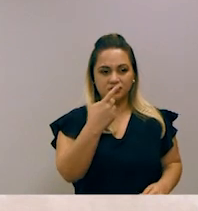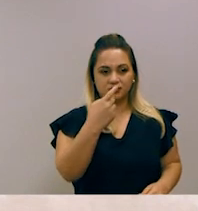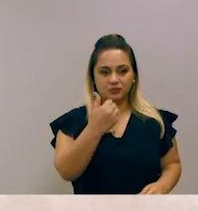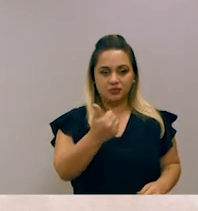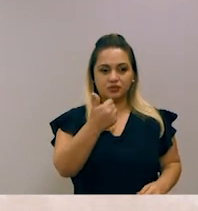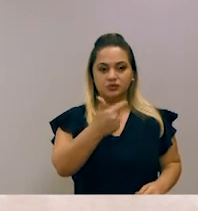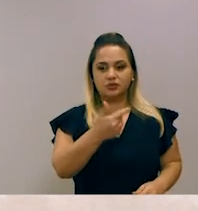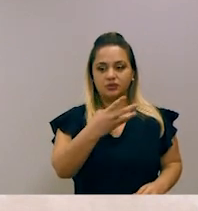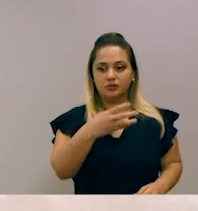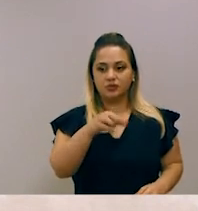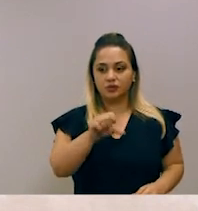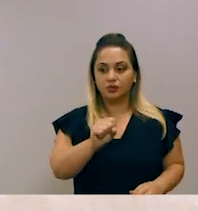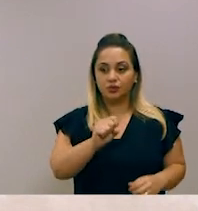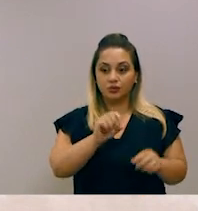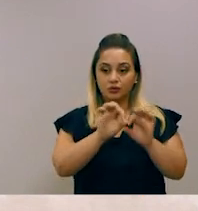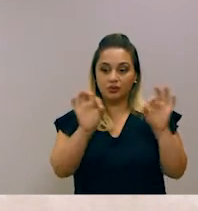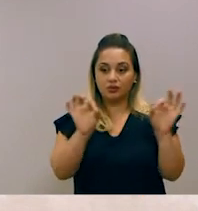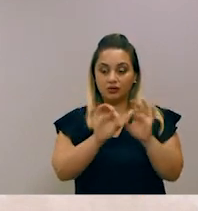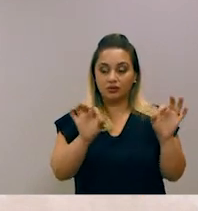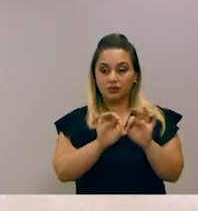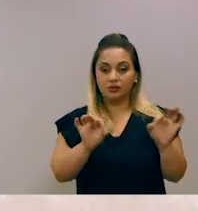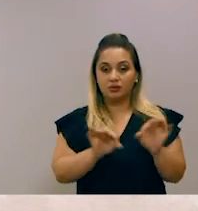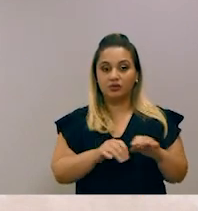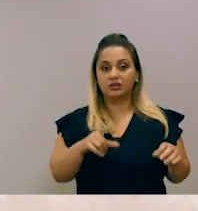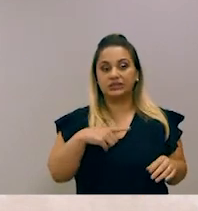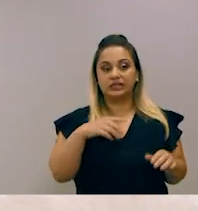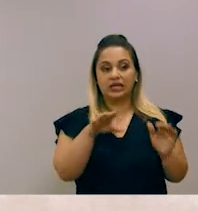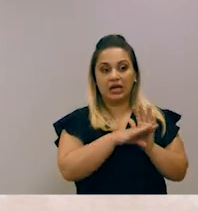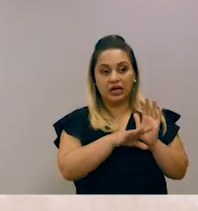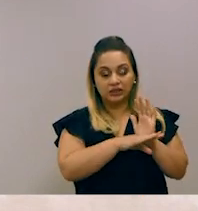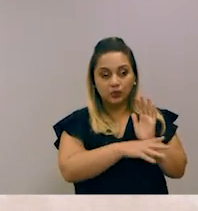1,148 lines and 300 columns.